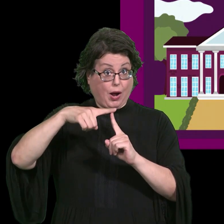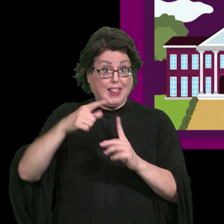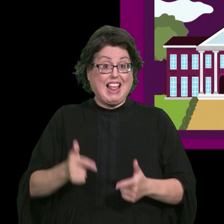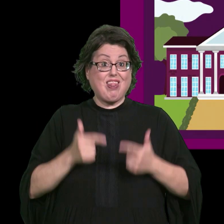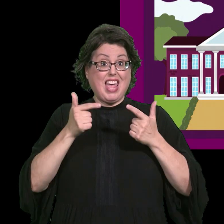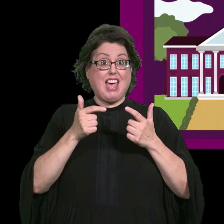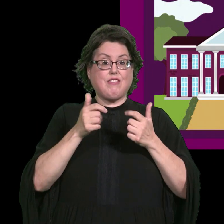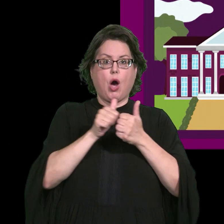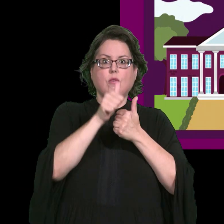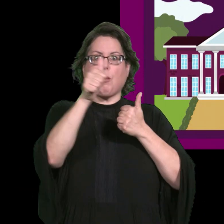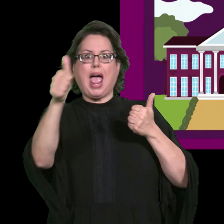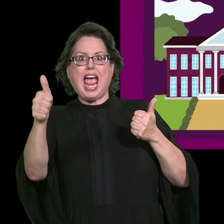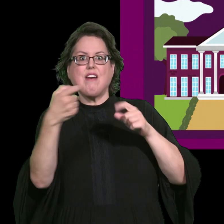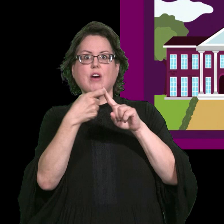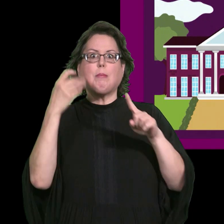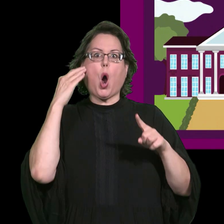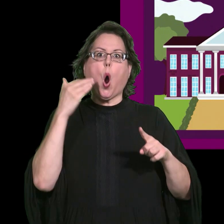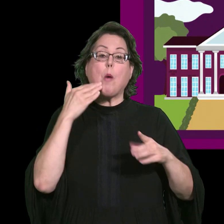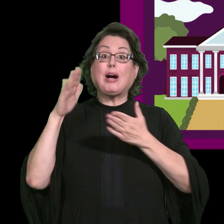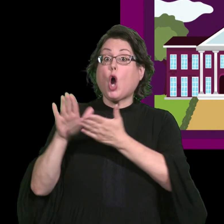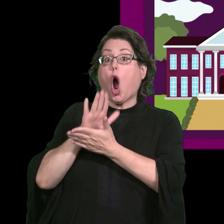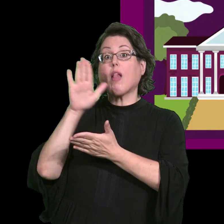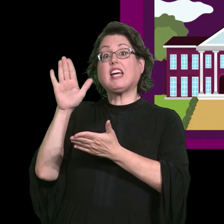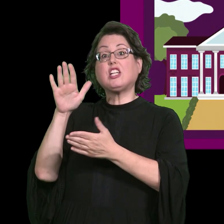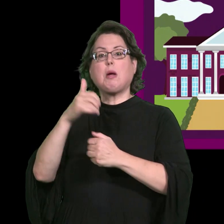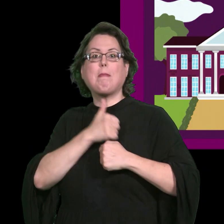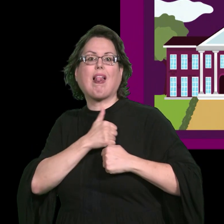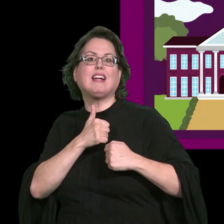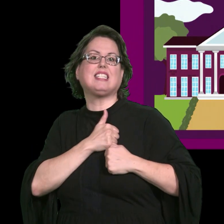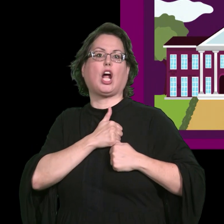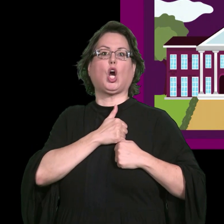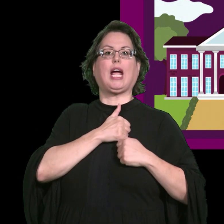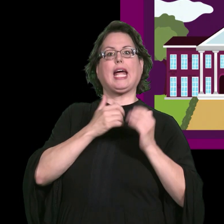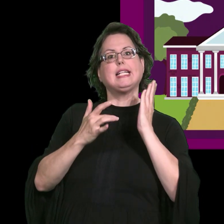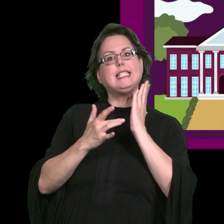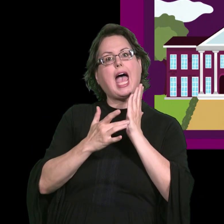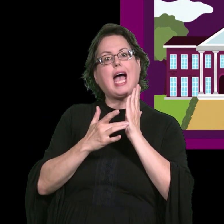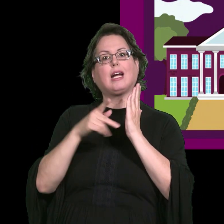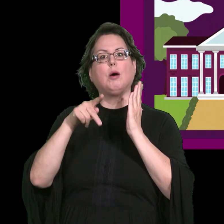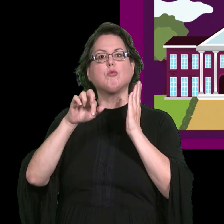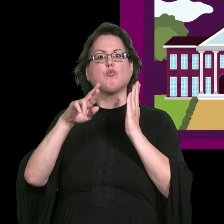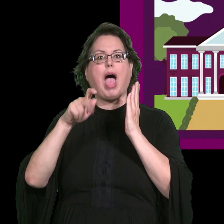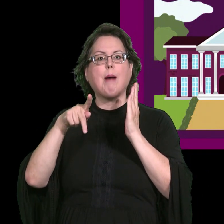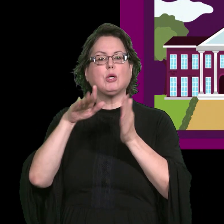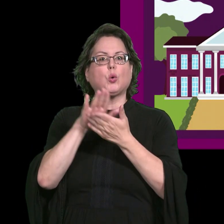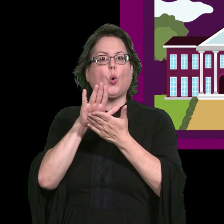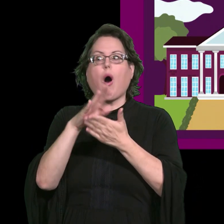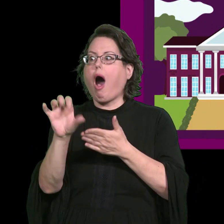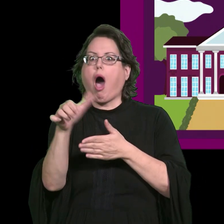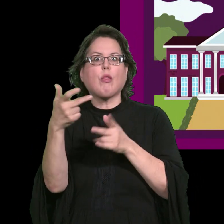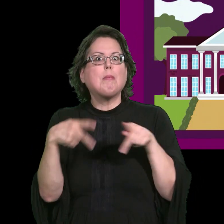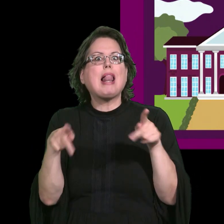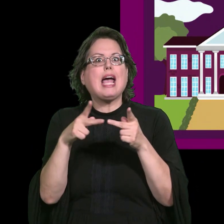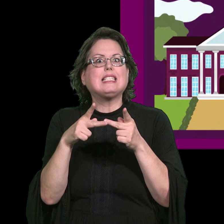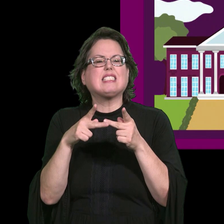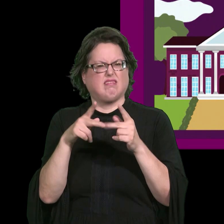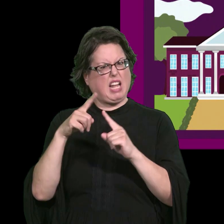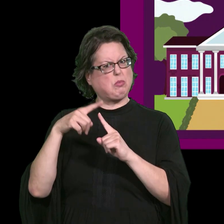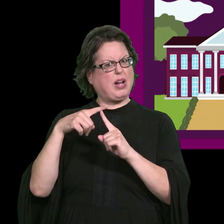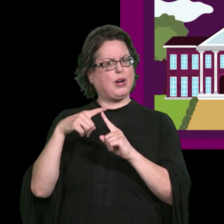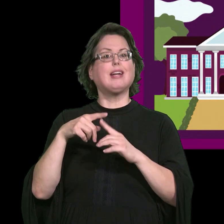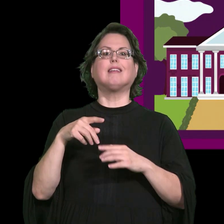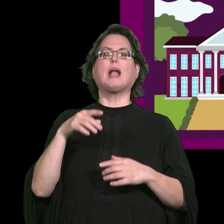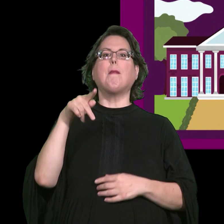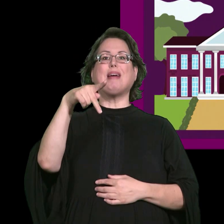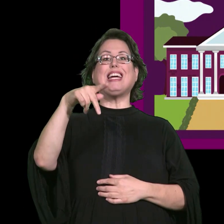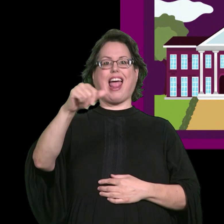such as at a college, in the military, at a tech prep school, or other location? Note that Pennsylvania law